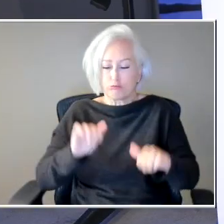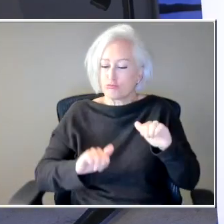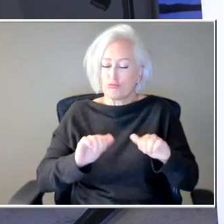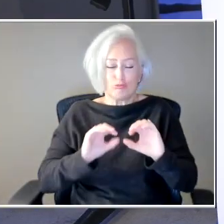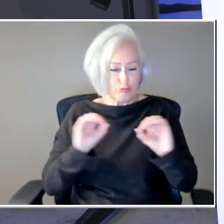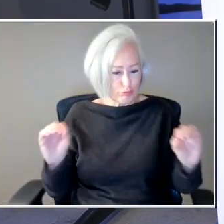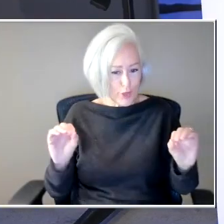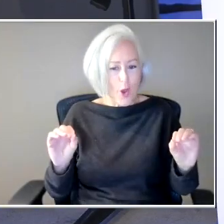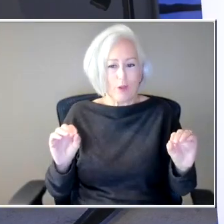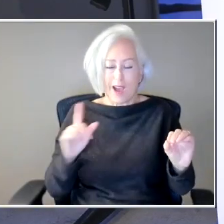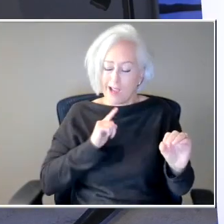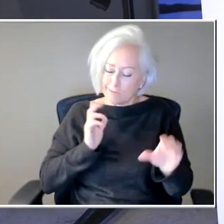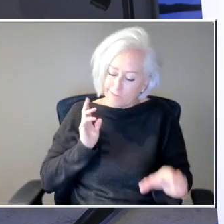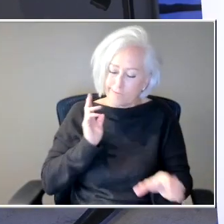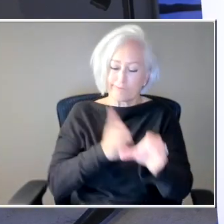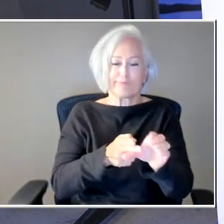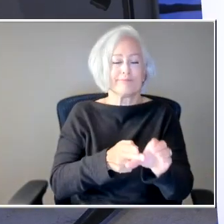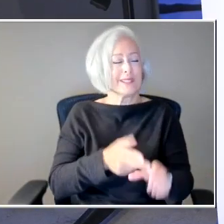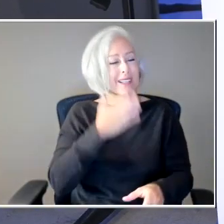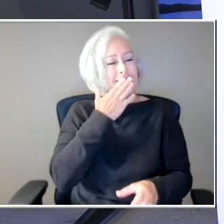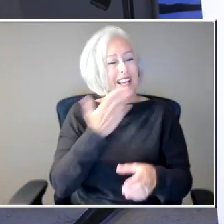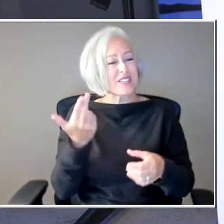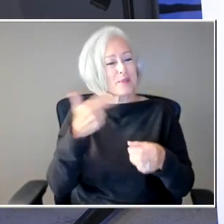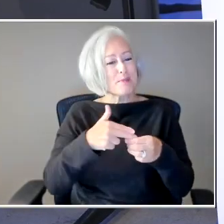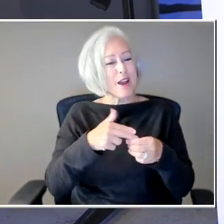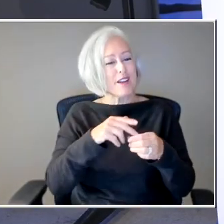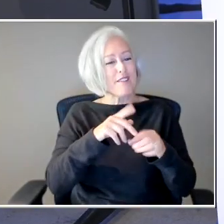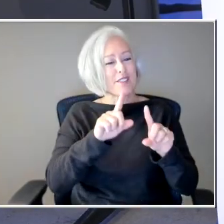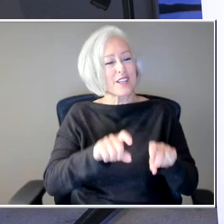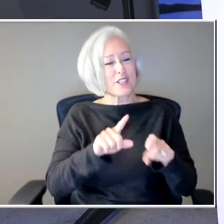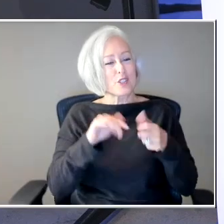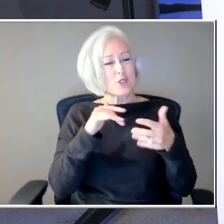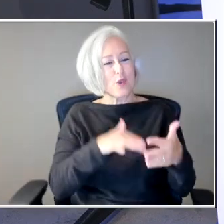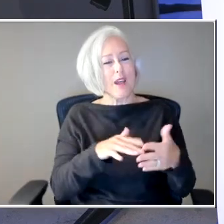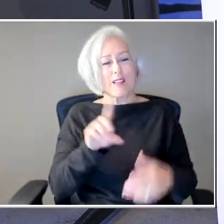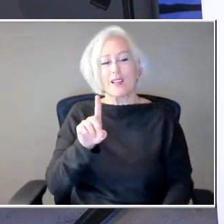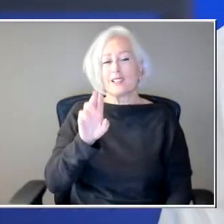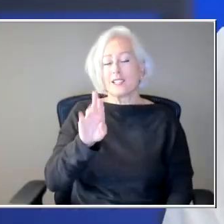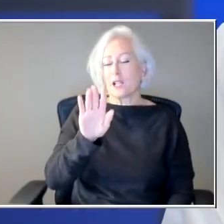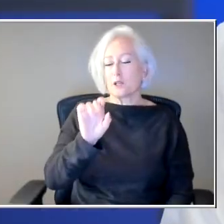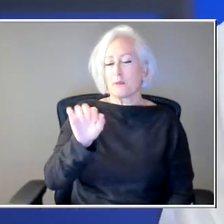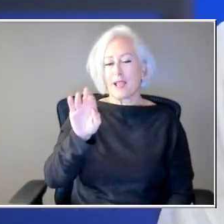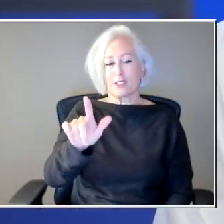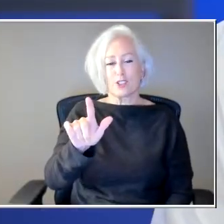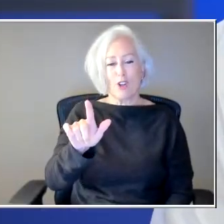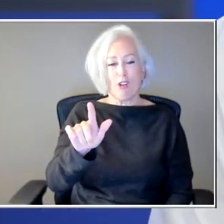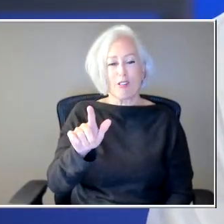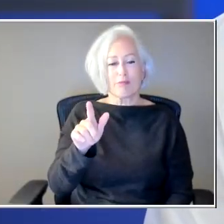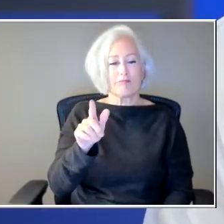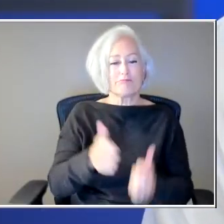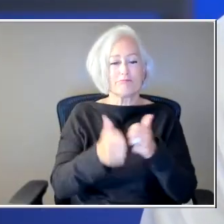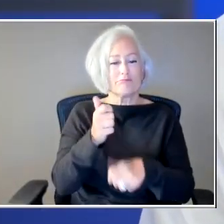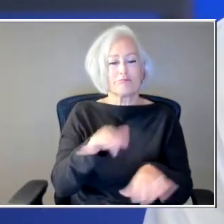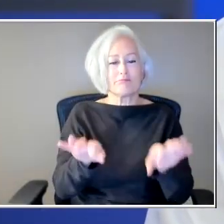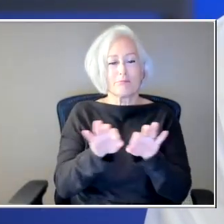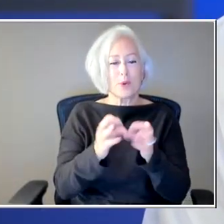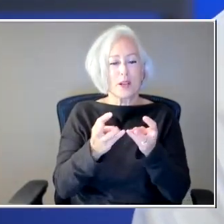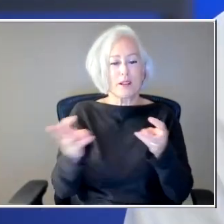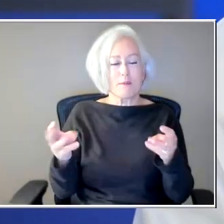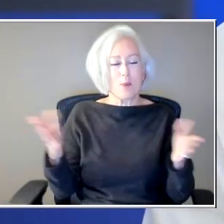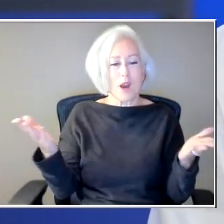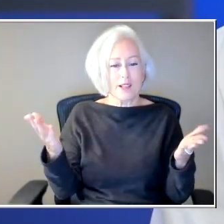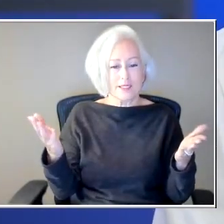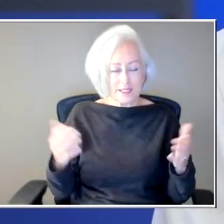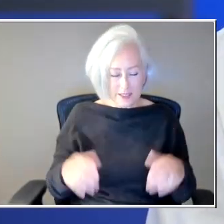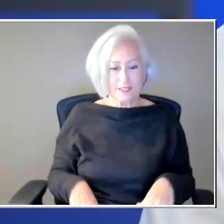you for being a part of the trial. Thanks for sharing your story. Dr. Banzel, what's the big takeaway today? To me, the big takeaway is that talk to your doctor and